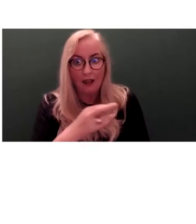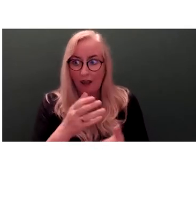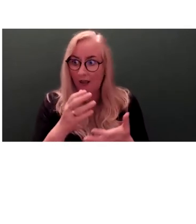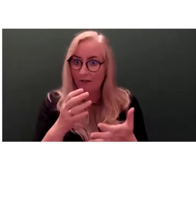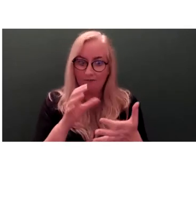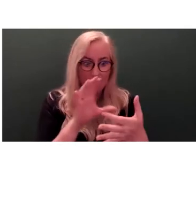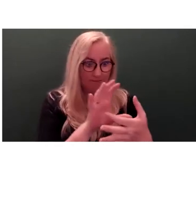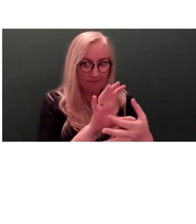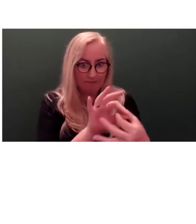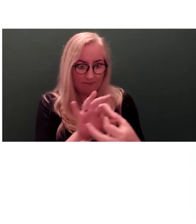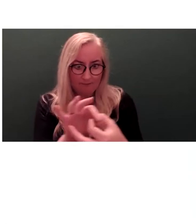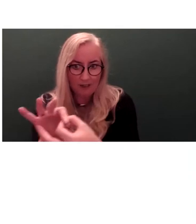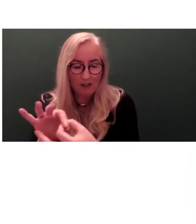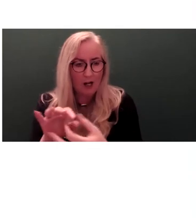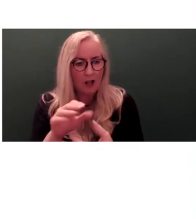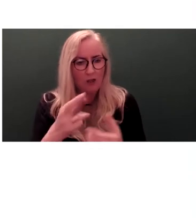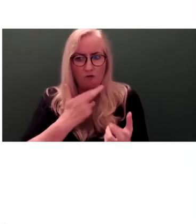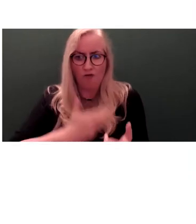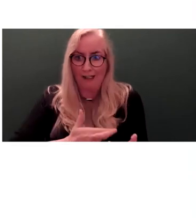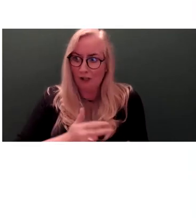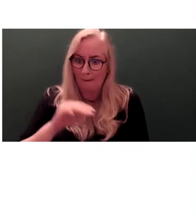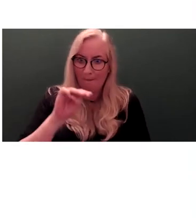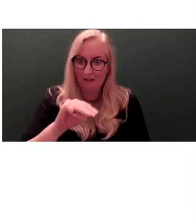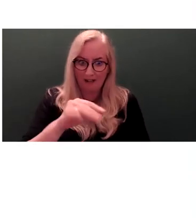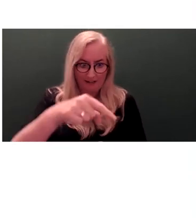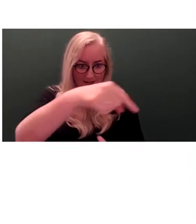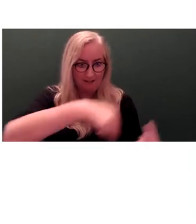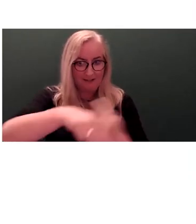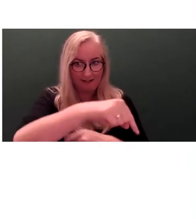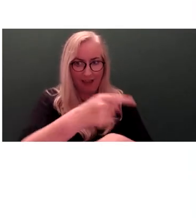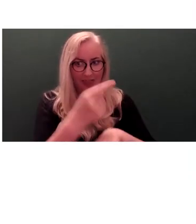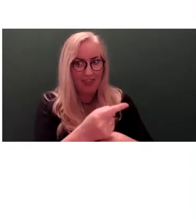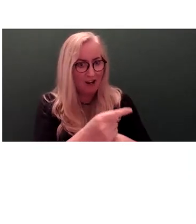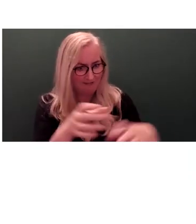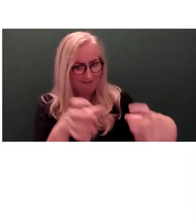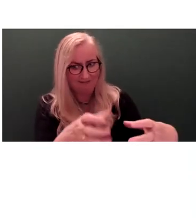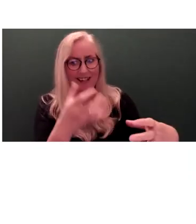the rich productivity potential that is there. But I leave it there with that, Aidan.